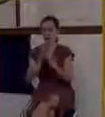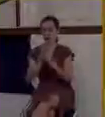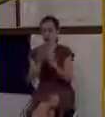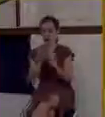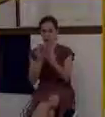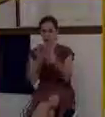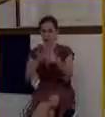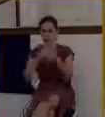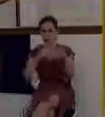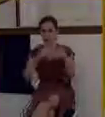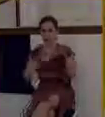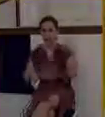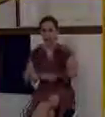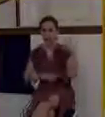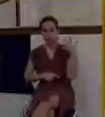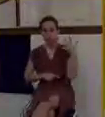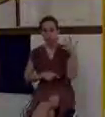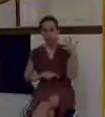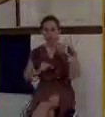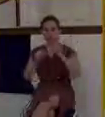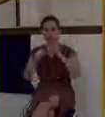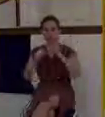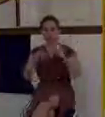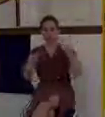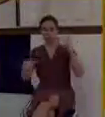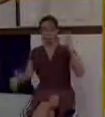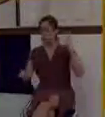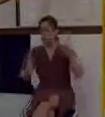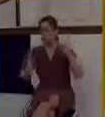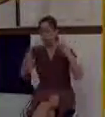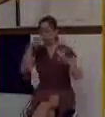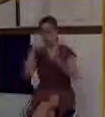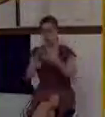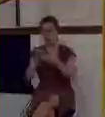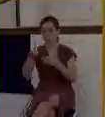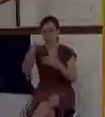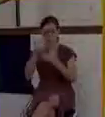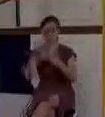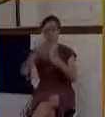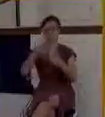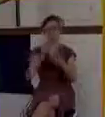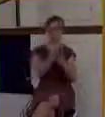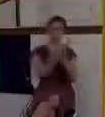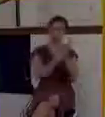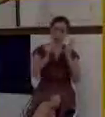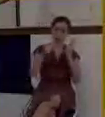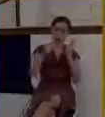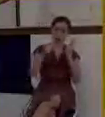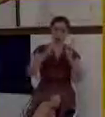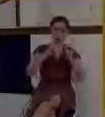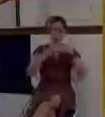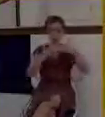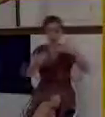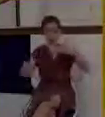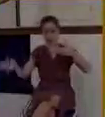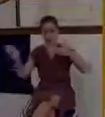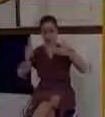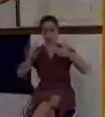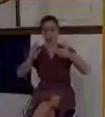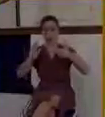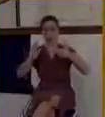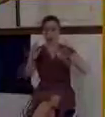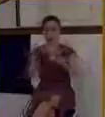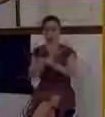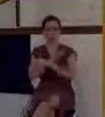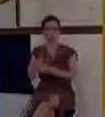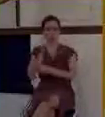Testament is divided into three sections, law, prophets, writings. They believed the law, the first five books, but they didn't believe the rest of it. So when Jesus gives his argument that there